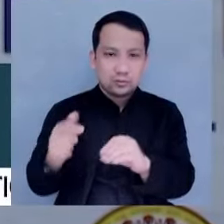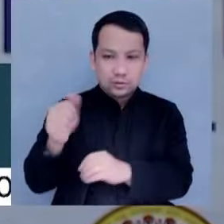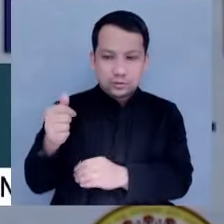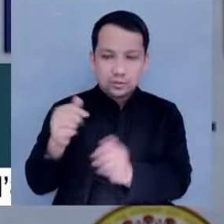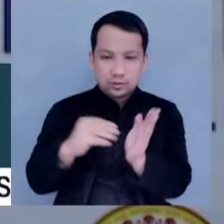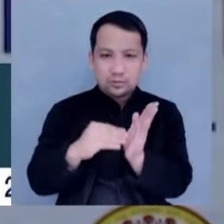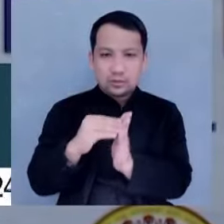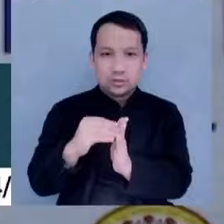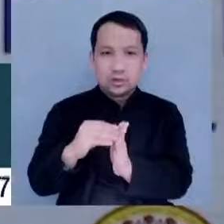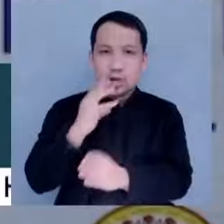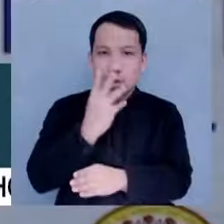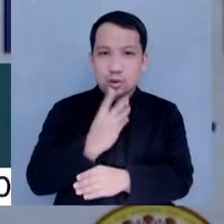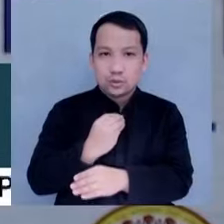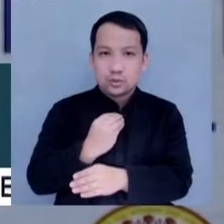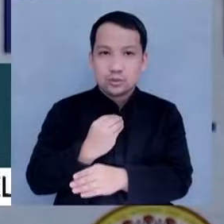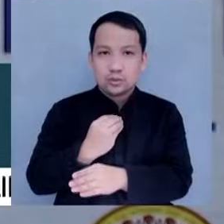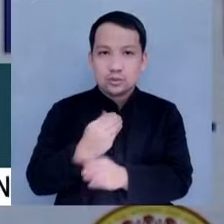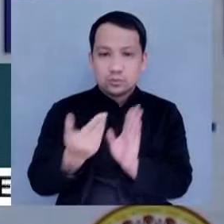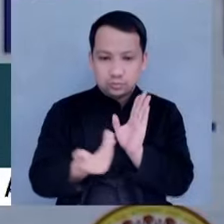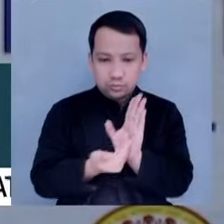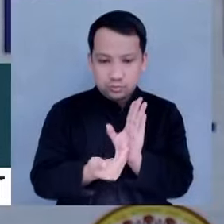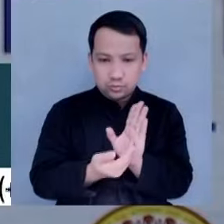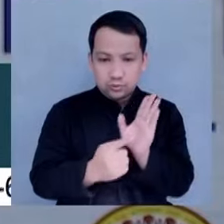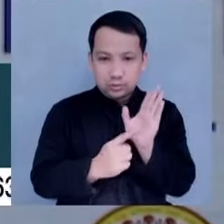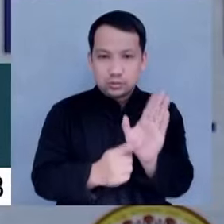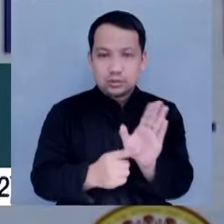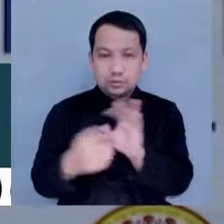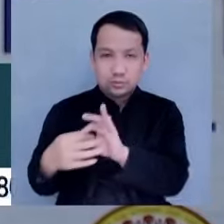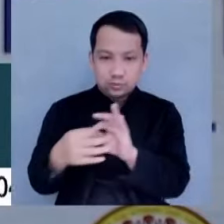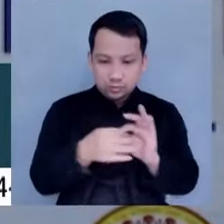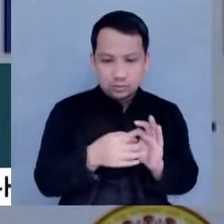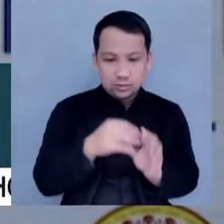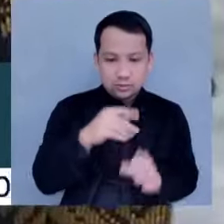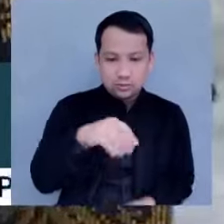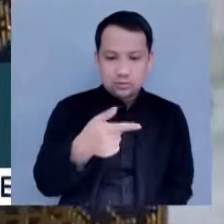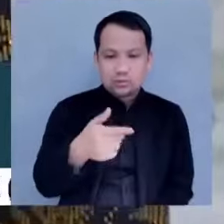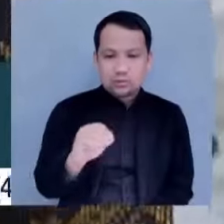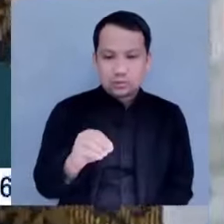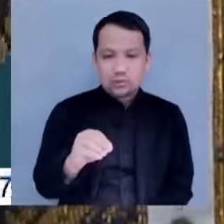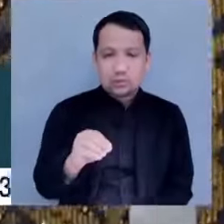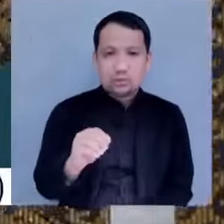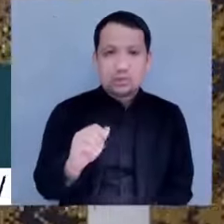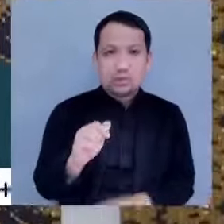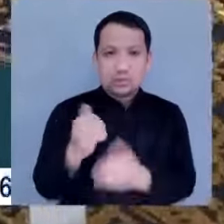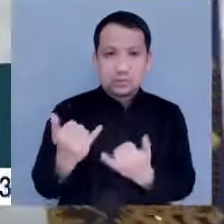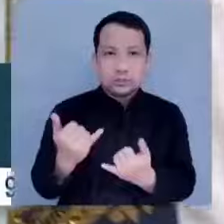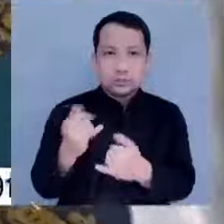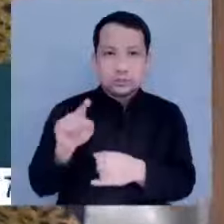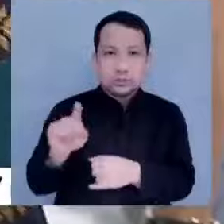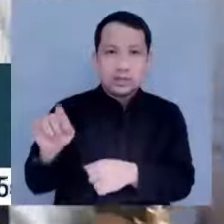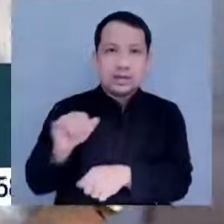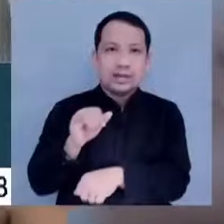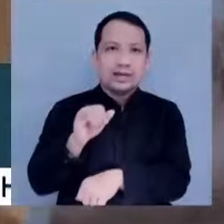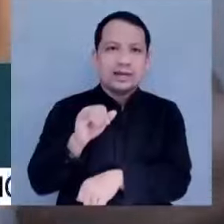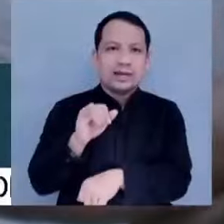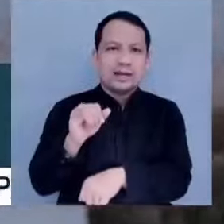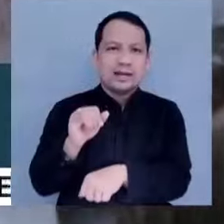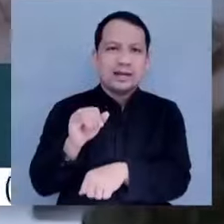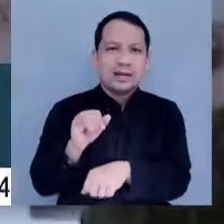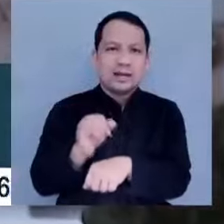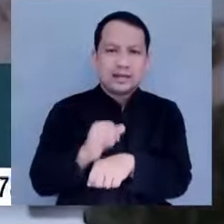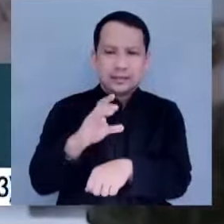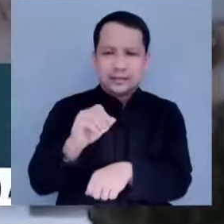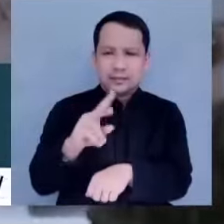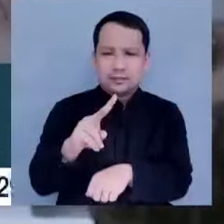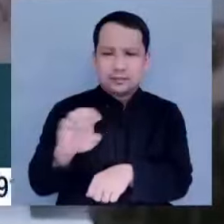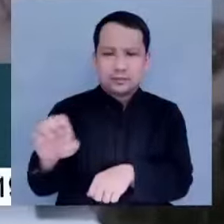to anyone who could prove their ties in the operations of the Pogo Hub in Island Cove. He explained that the property was